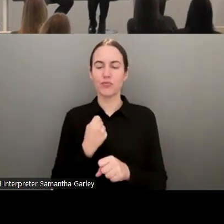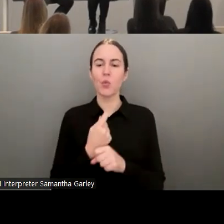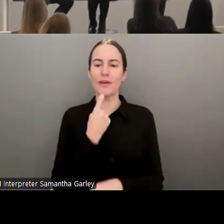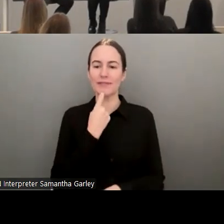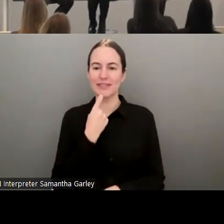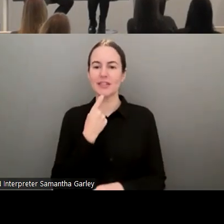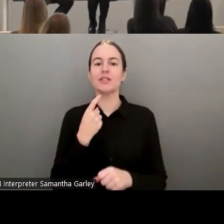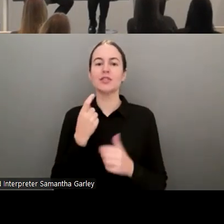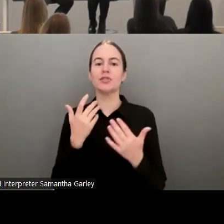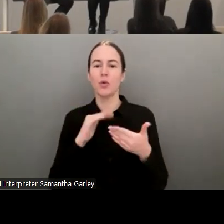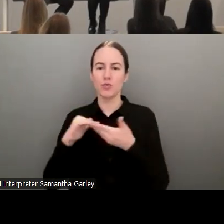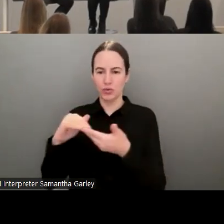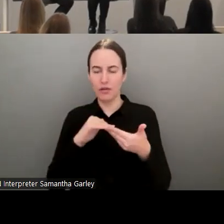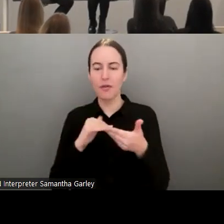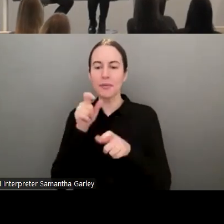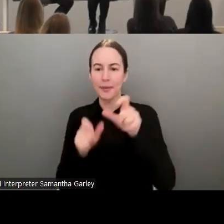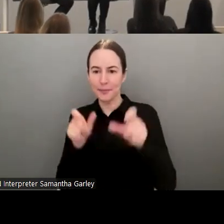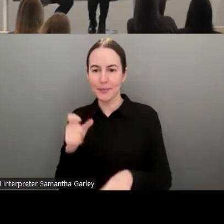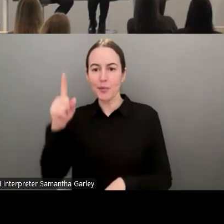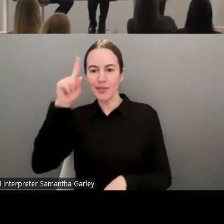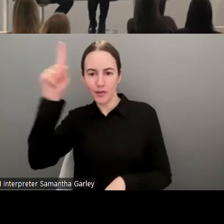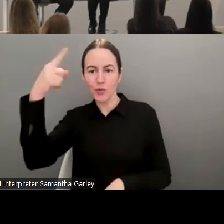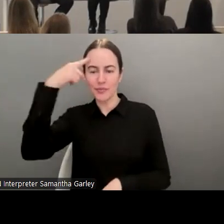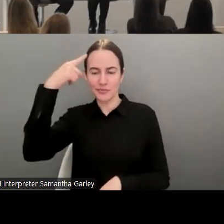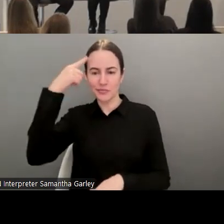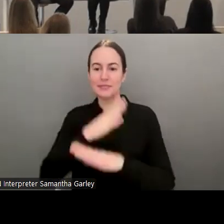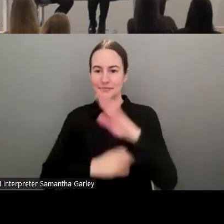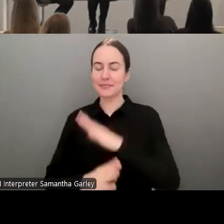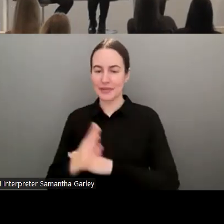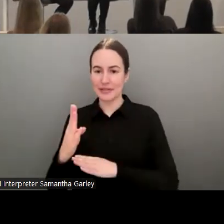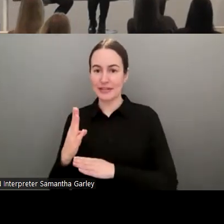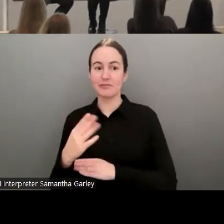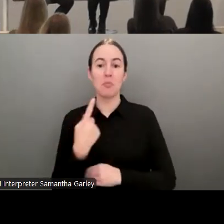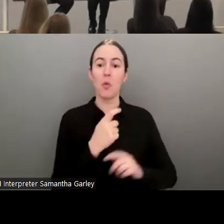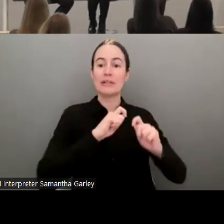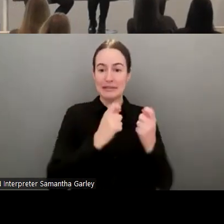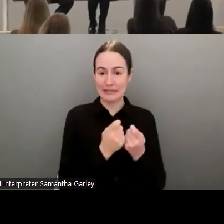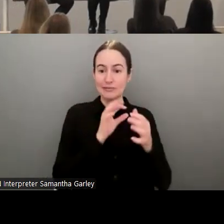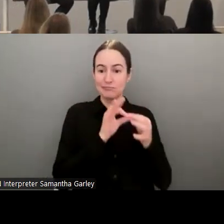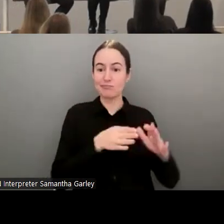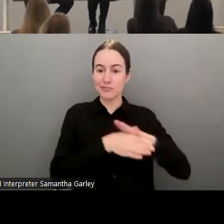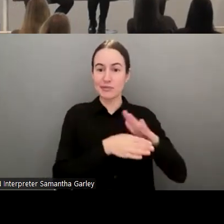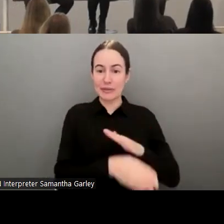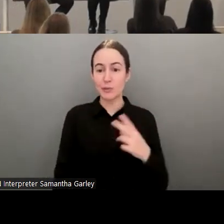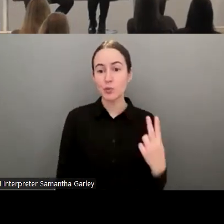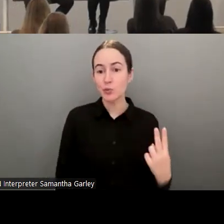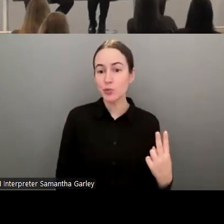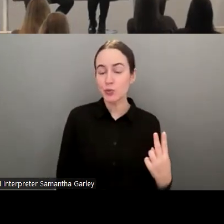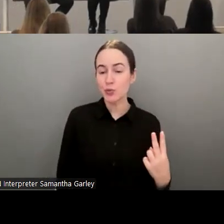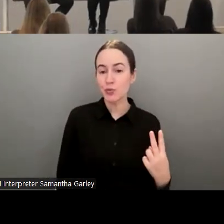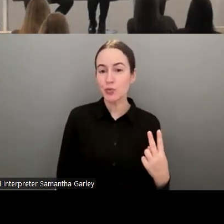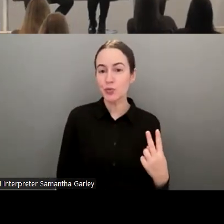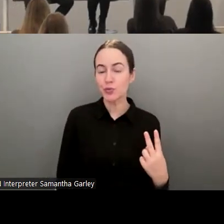Developmental Disabilities, we had an accessibility team of maybe around 2 people. So that was not